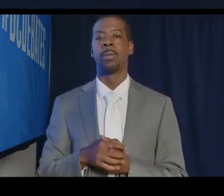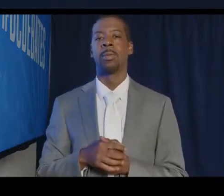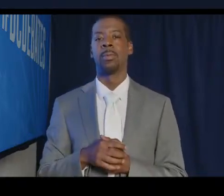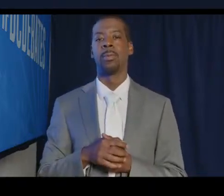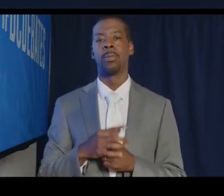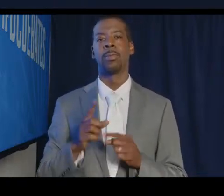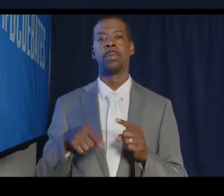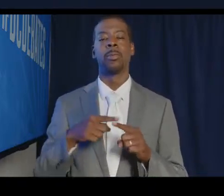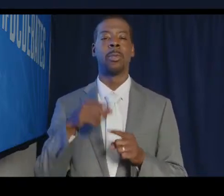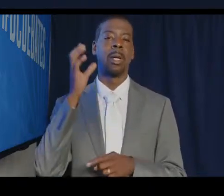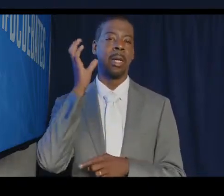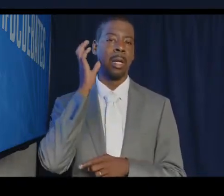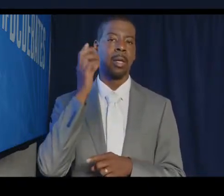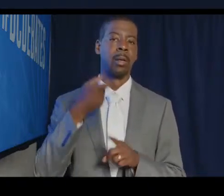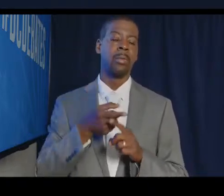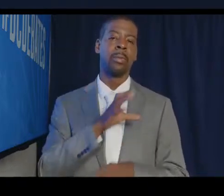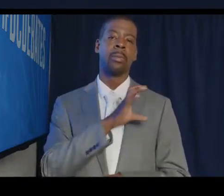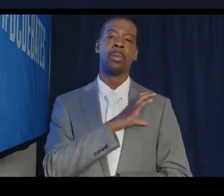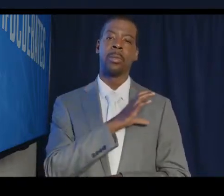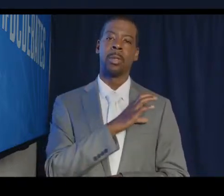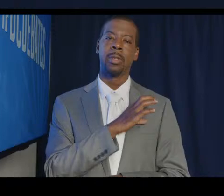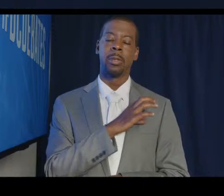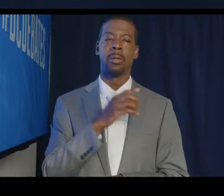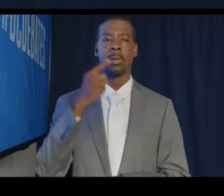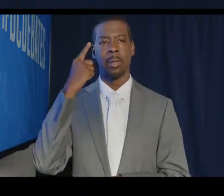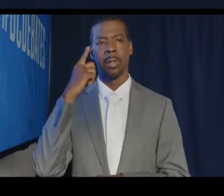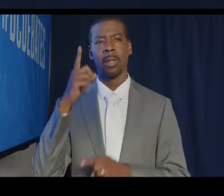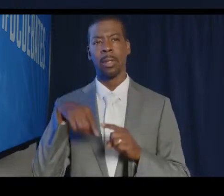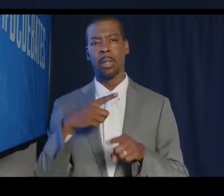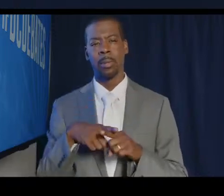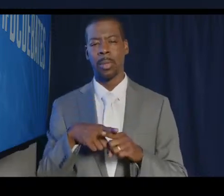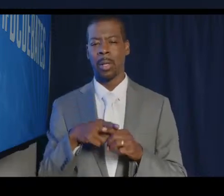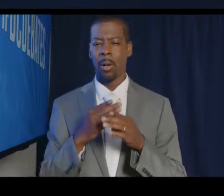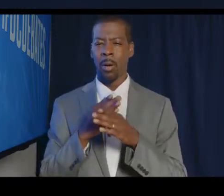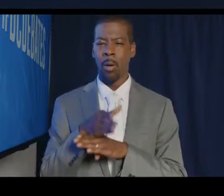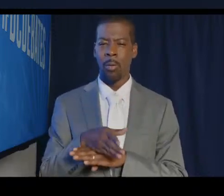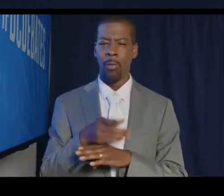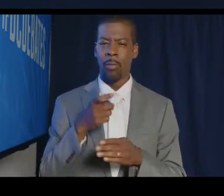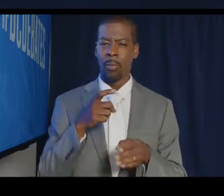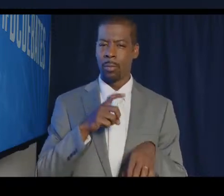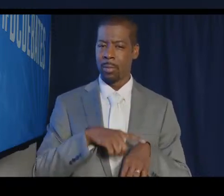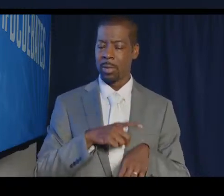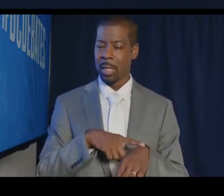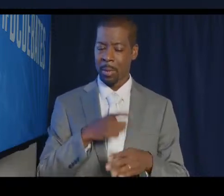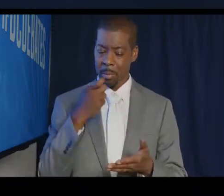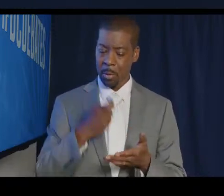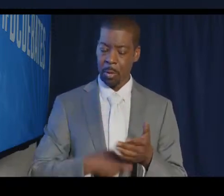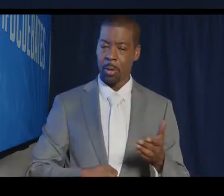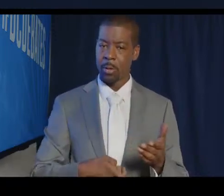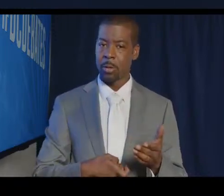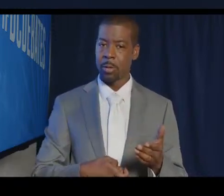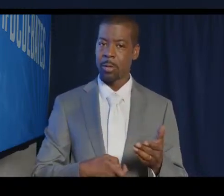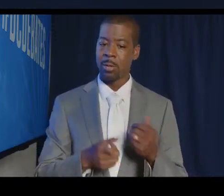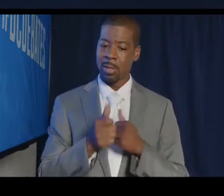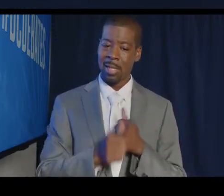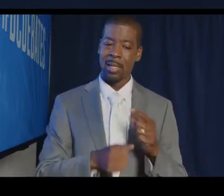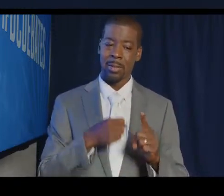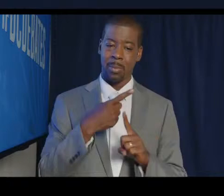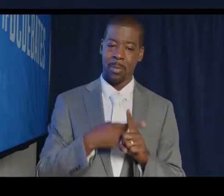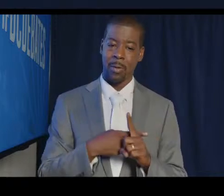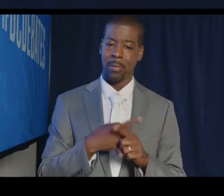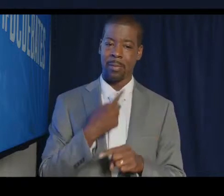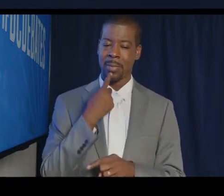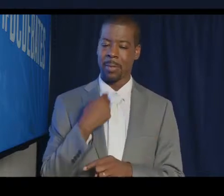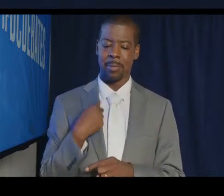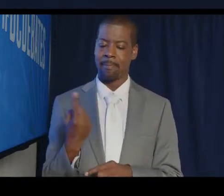hear from officers and I think about how much we have spent in this city on overtime, because we get reports on overtime every month as well, it tells me